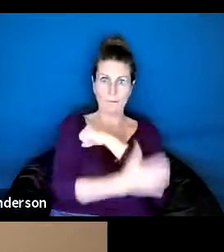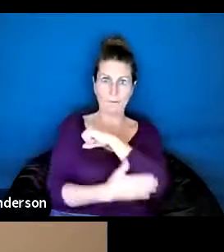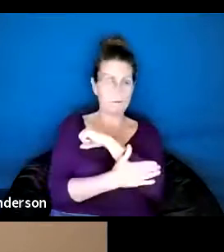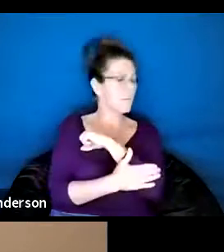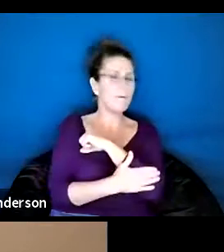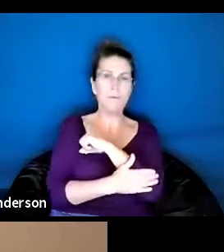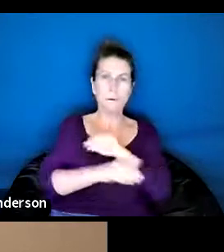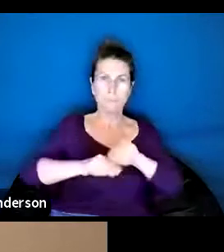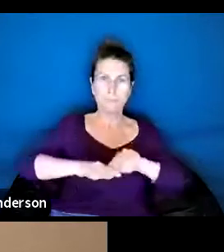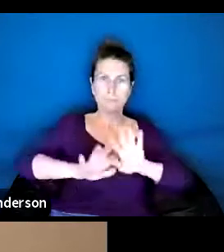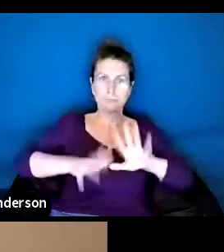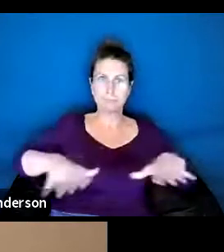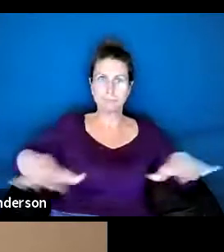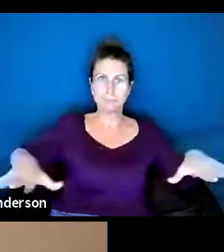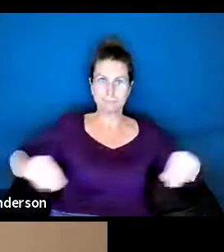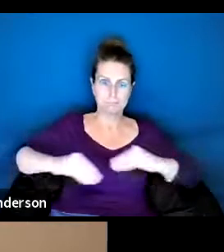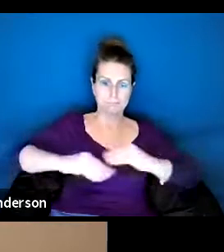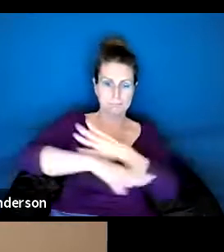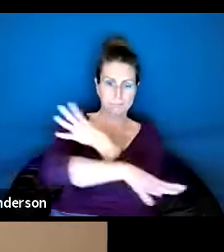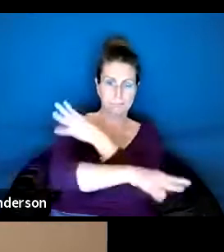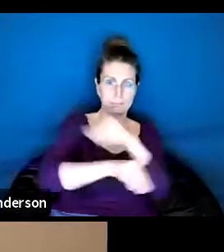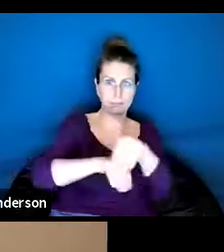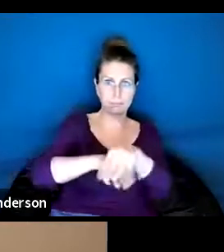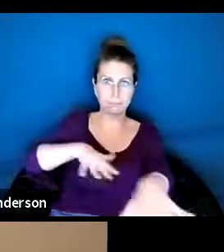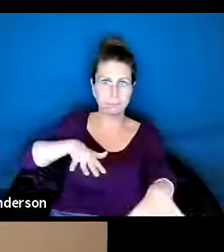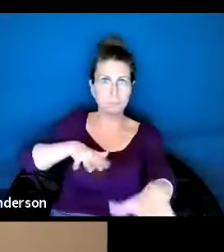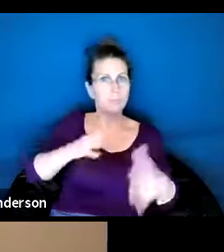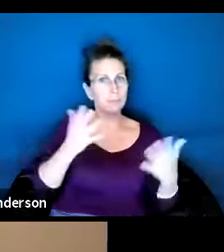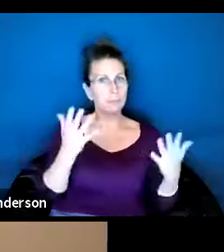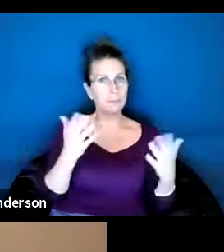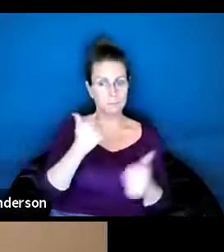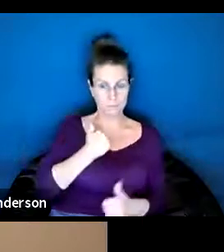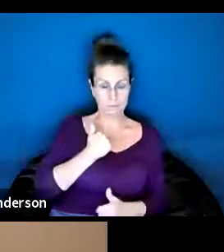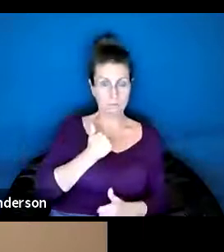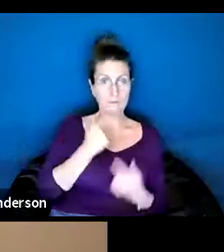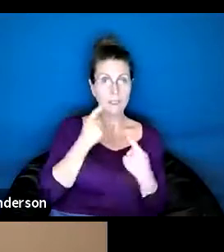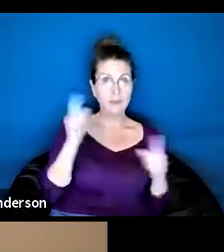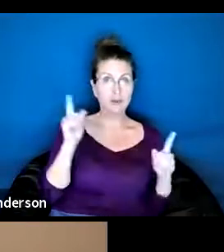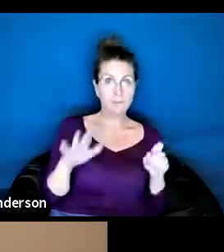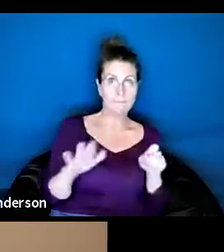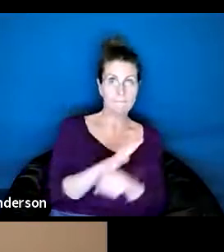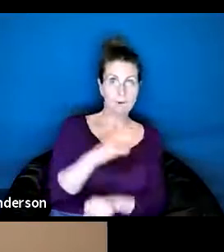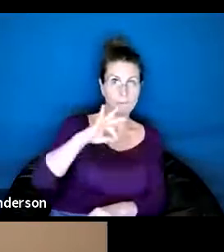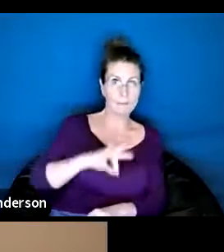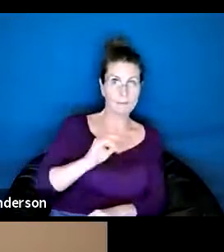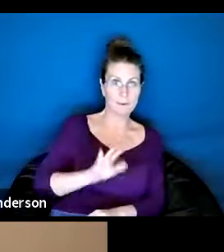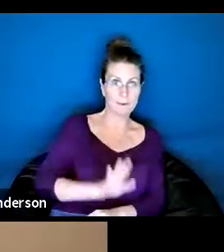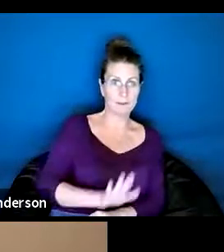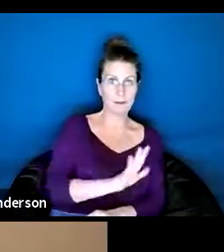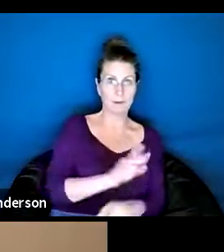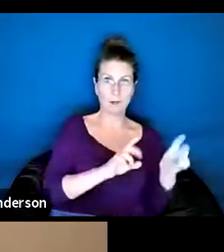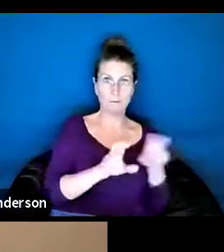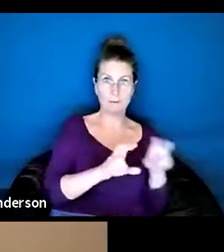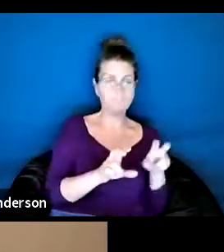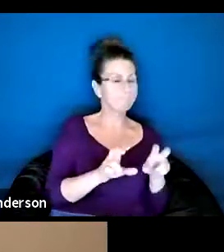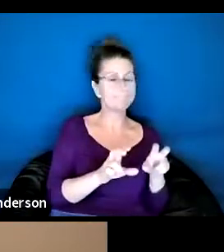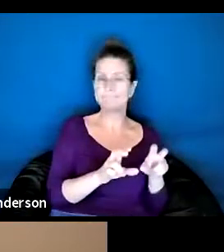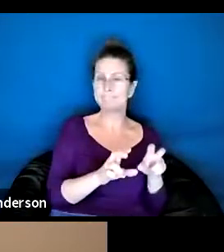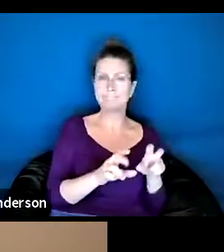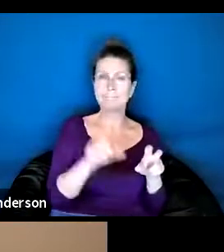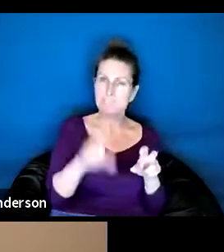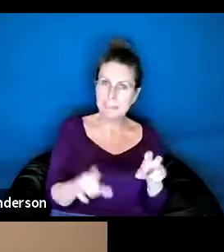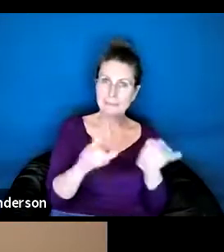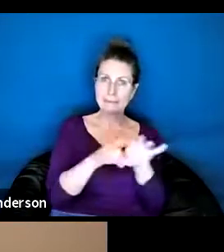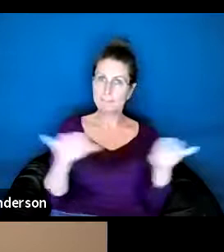those investments, then Canada won't be able to achieve the full benefit of its investments in this space. Now, the good news is we